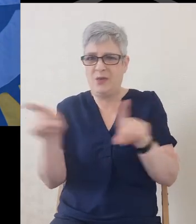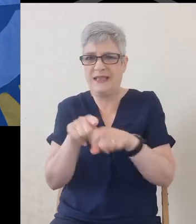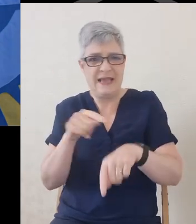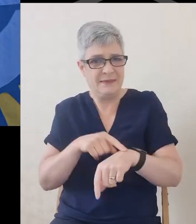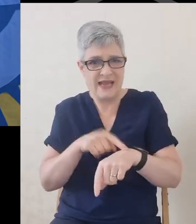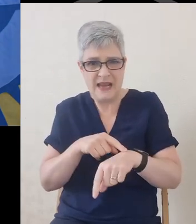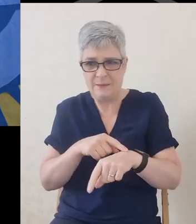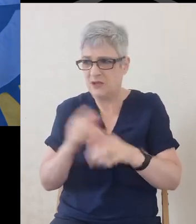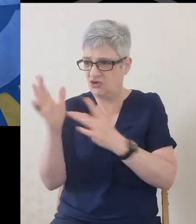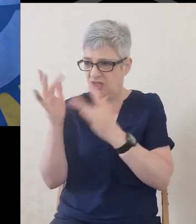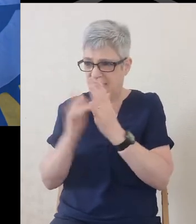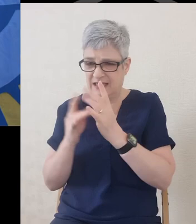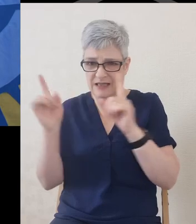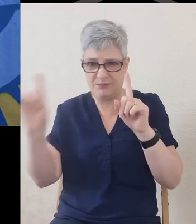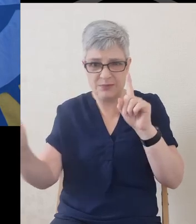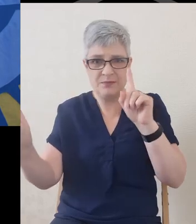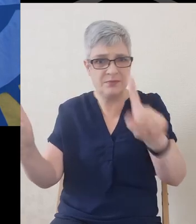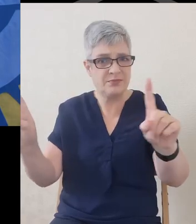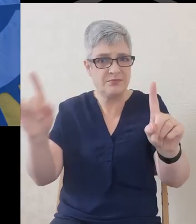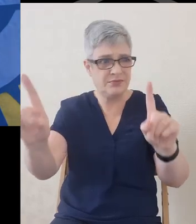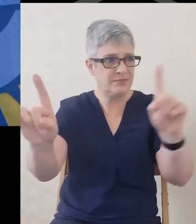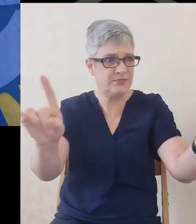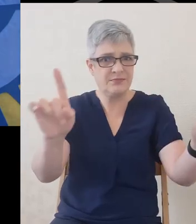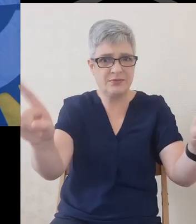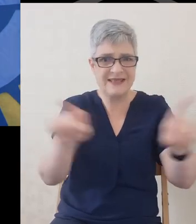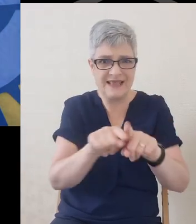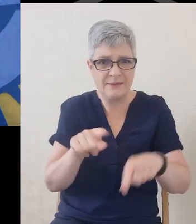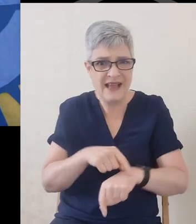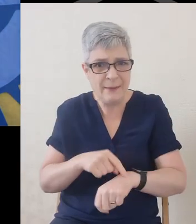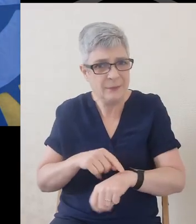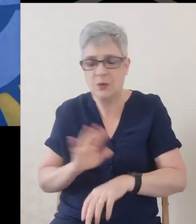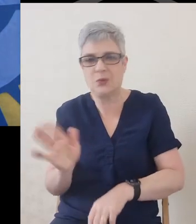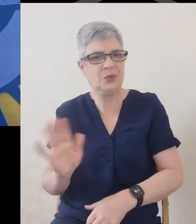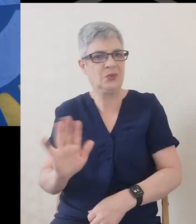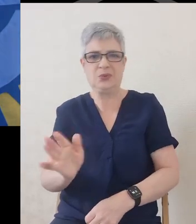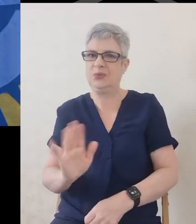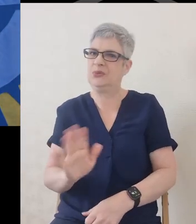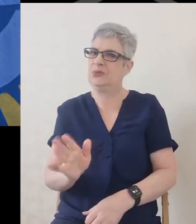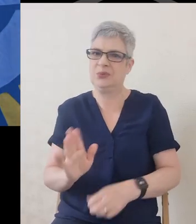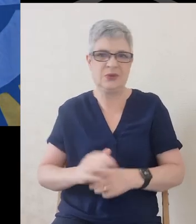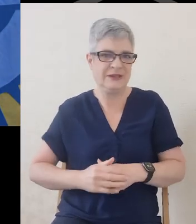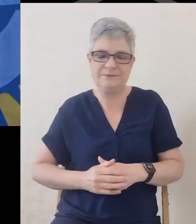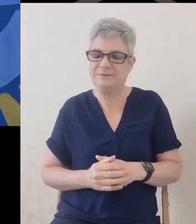and have Jesus with them in each of these places.